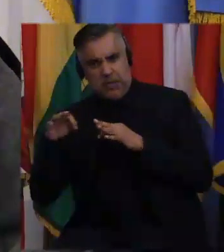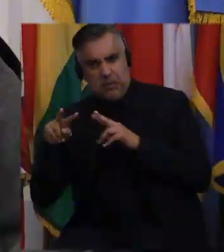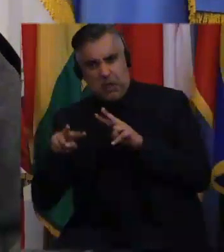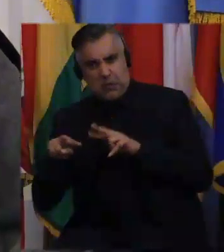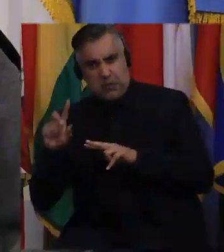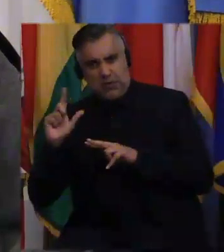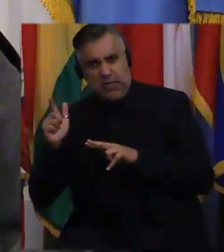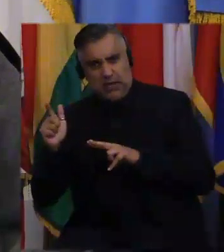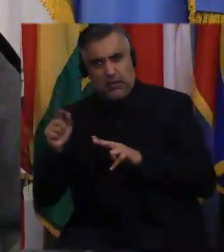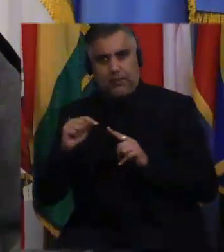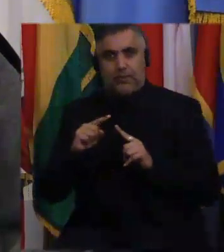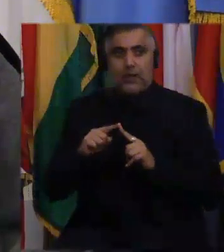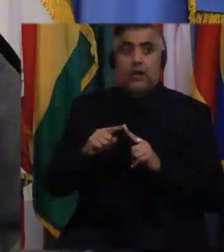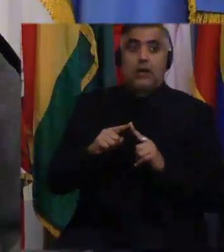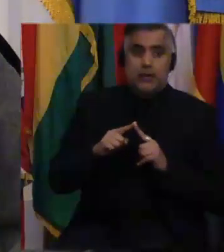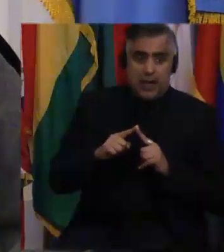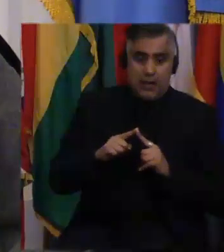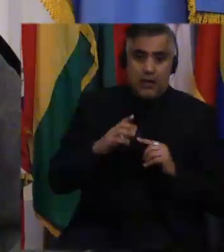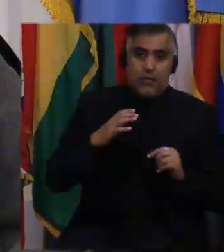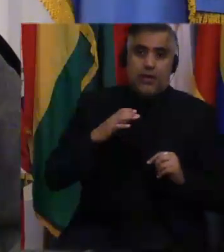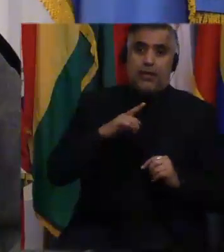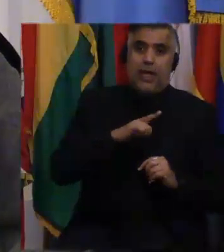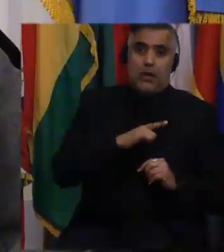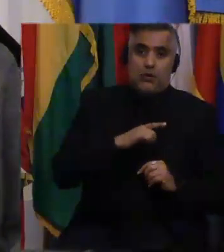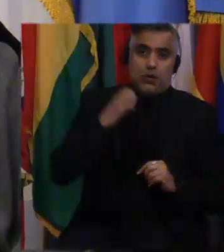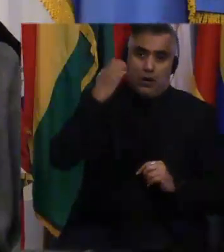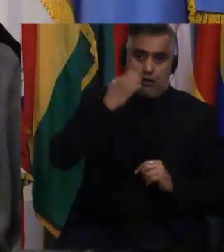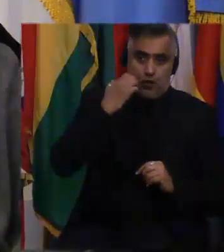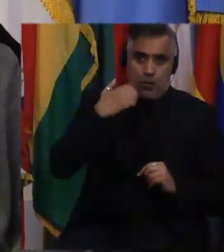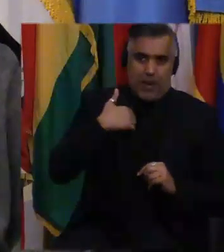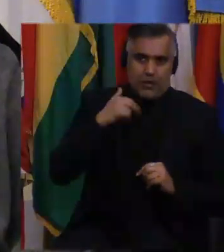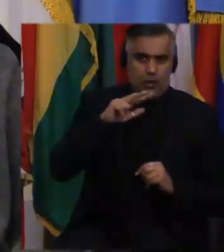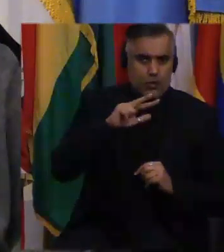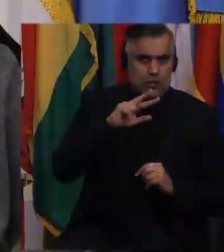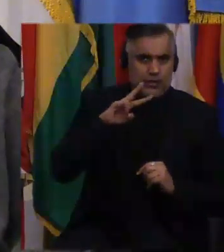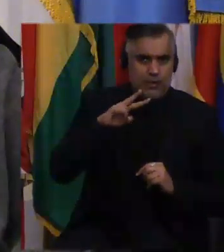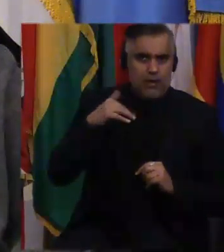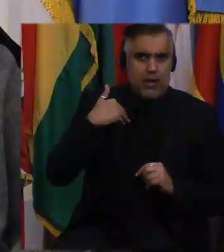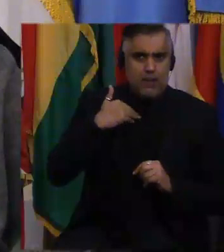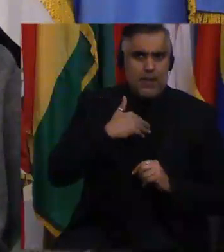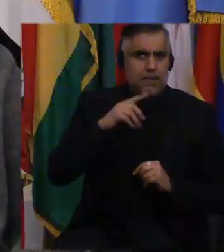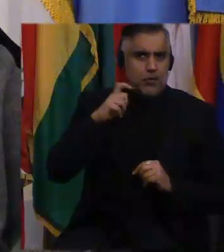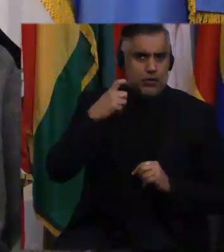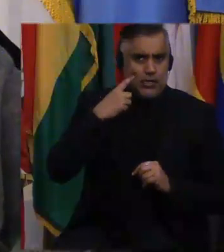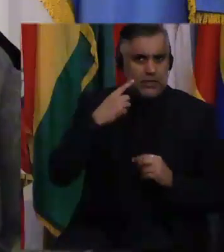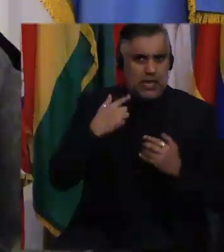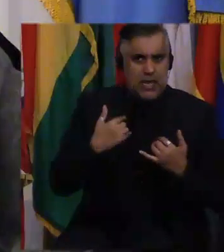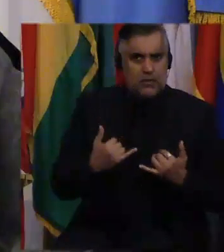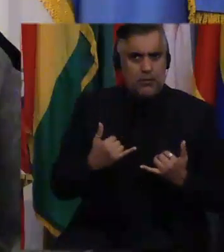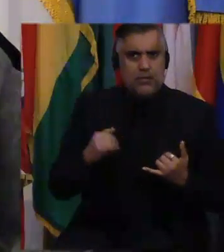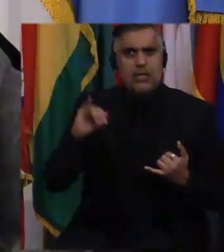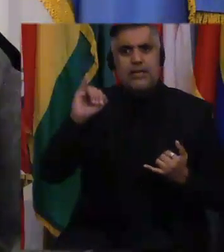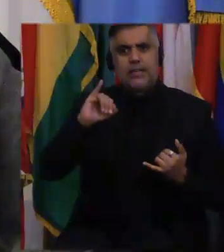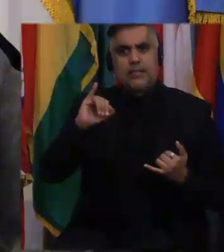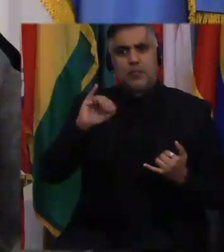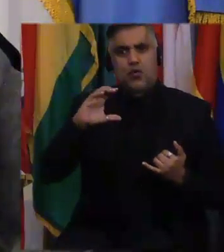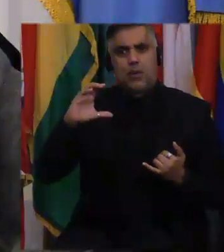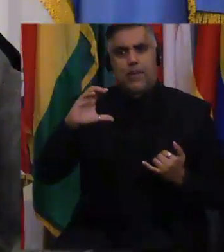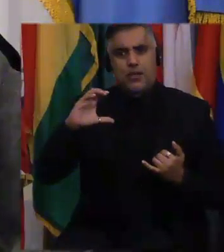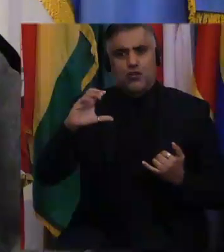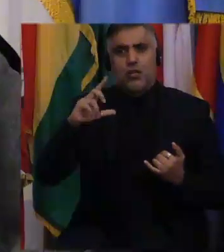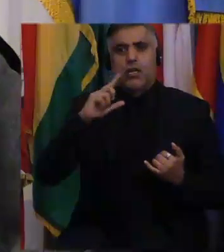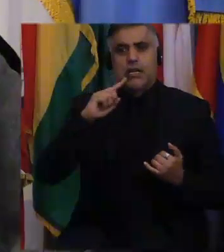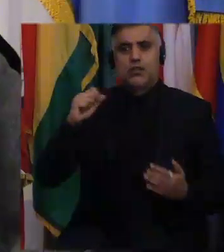in a moment. Now, the Council of Europe has 47 member states. At the present time, the Istanbul Convention